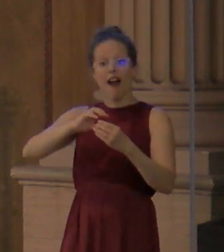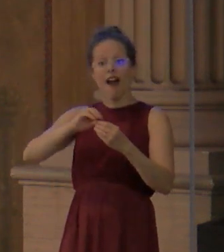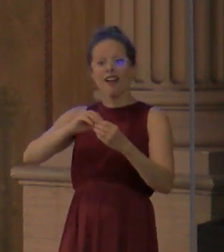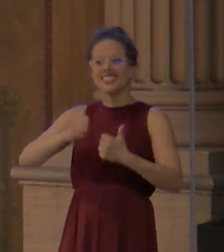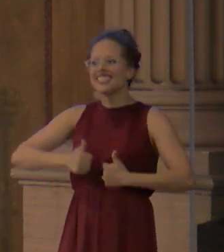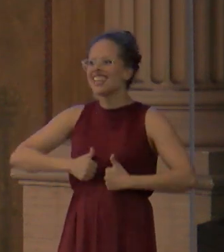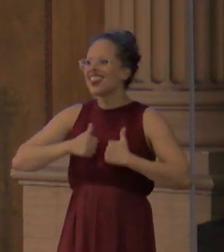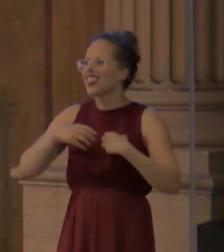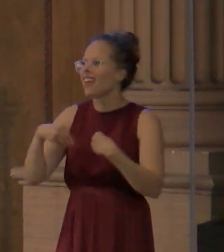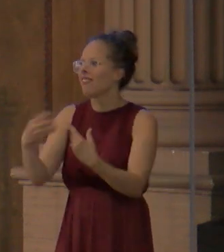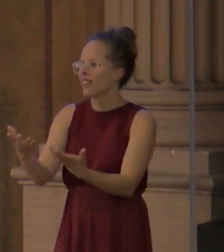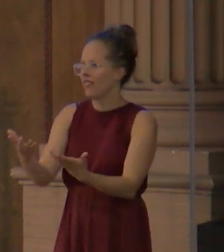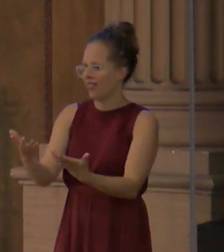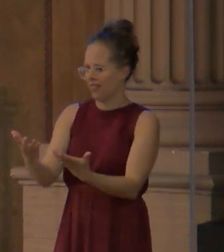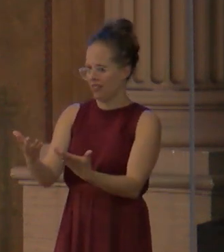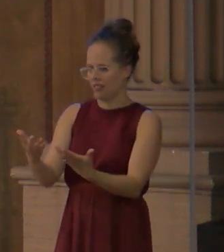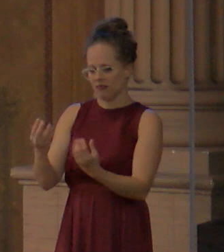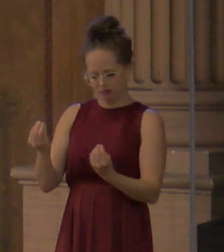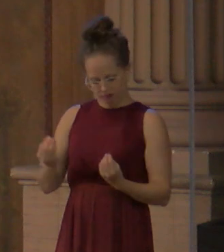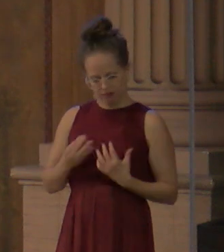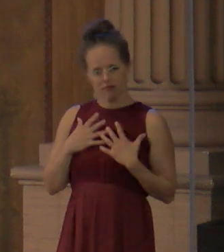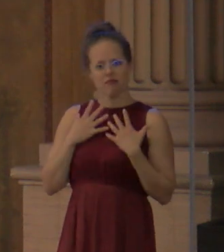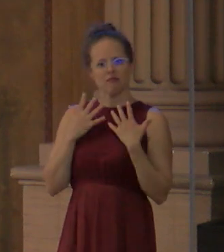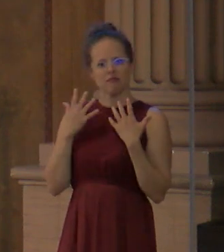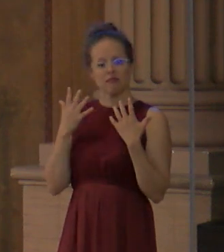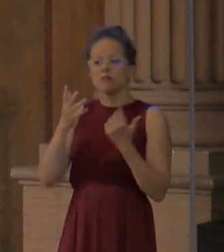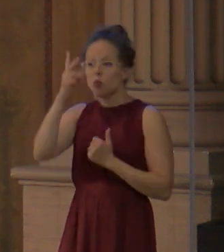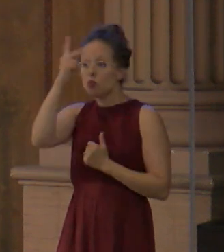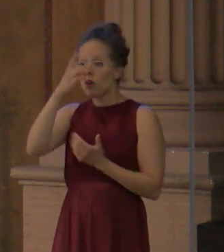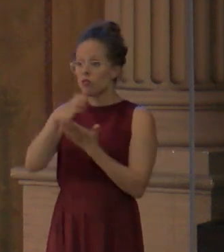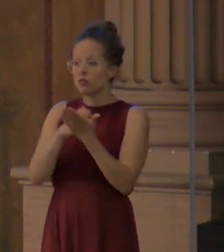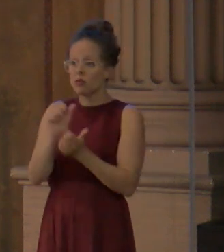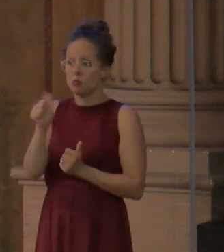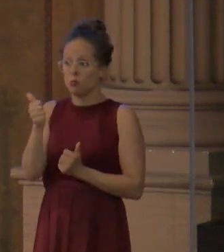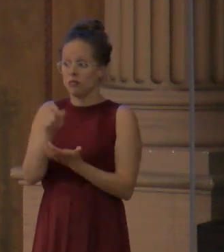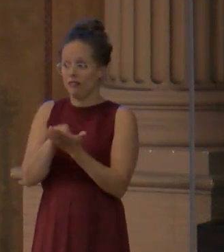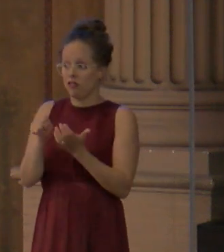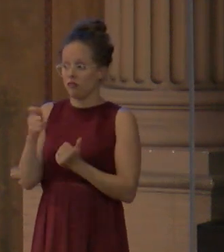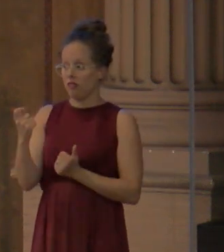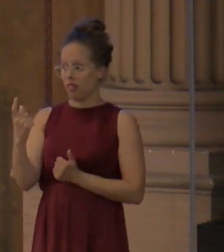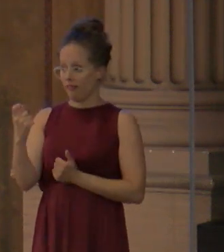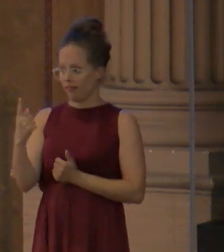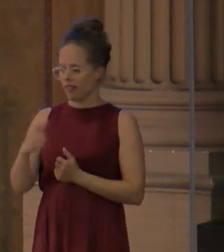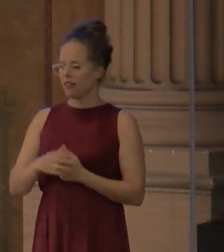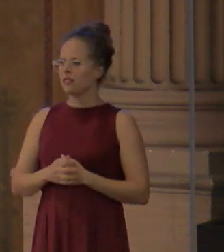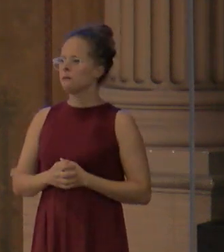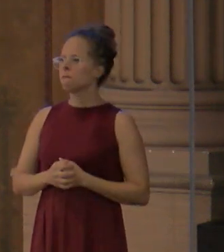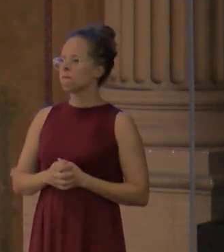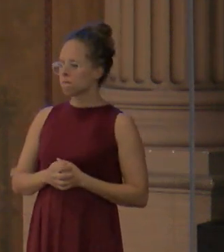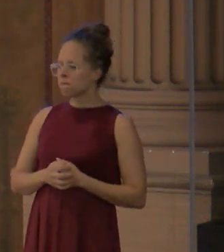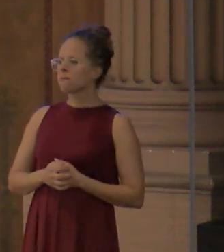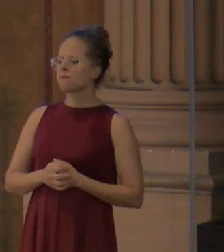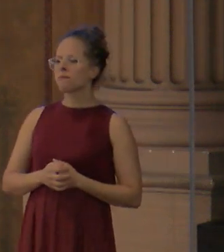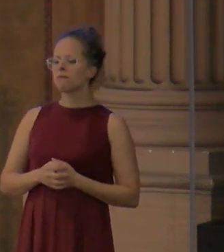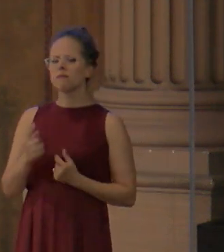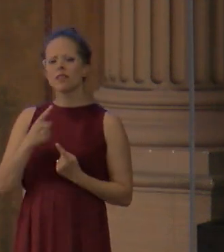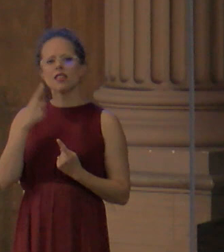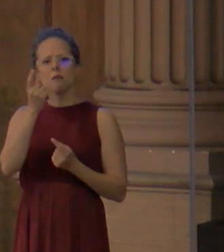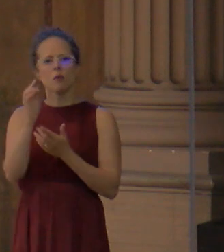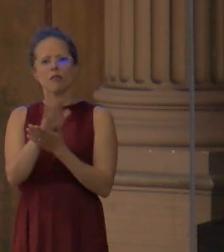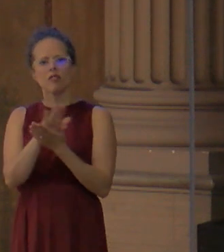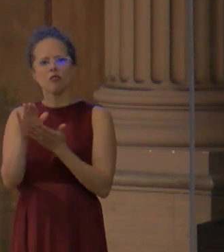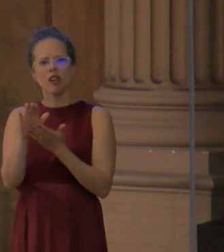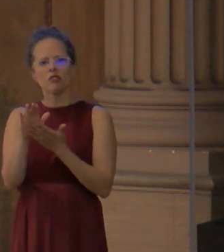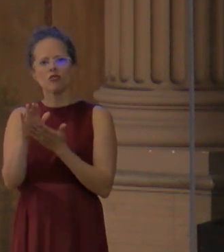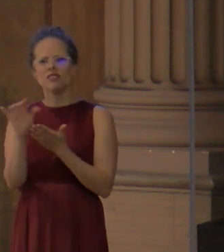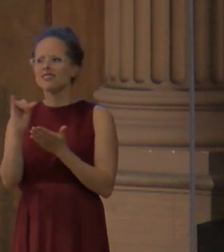life-giving. Wise speech is life-giving. Notice Proverbs chapter 10, verse 11. It says, the mouth of the righteous